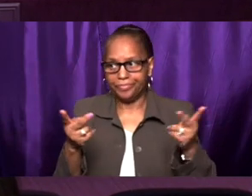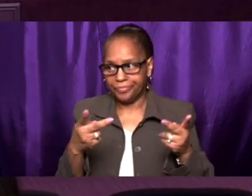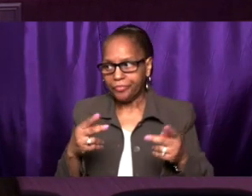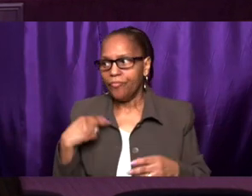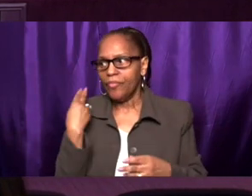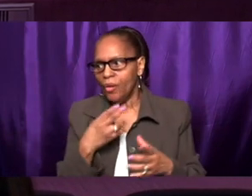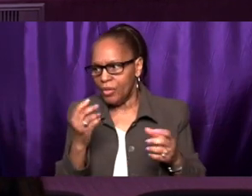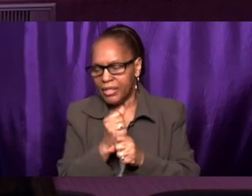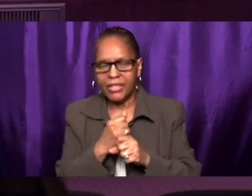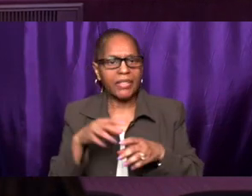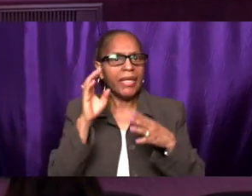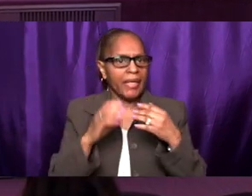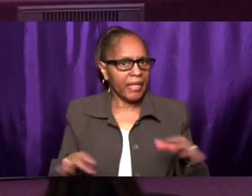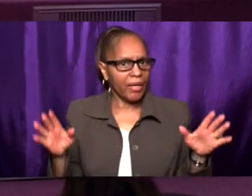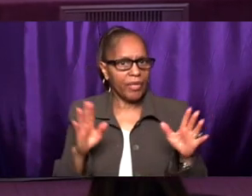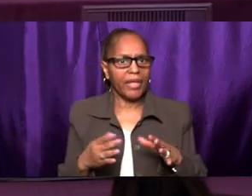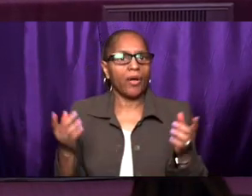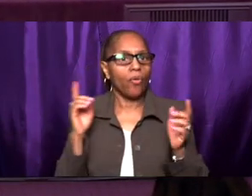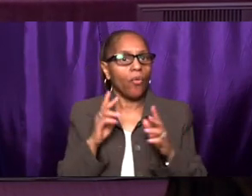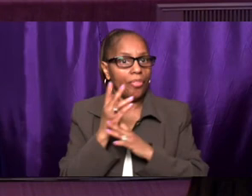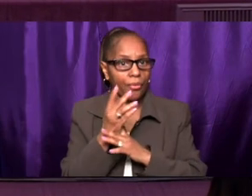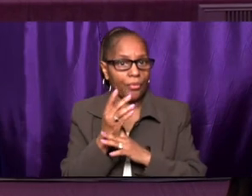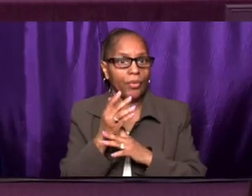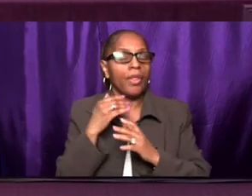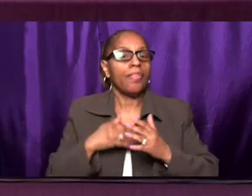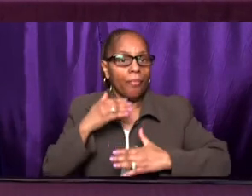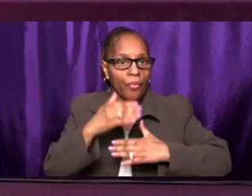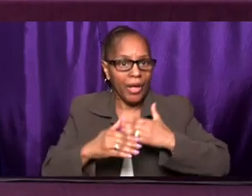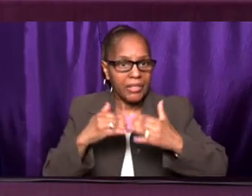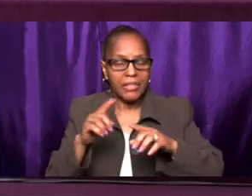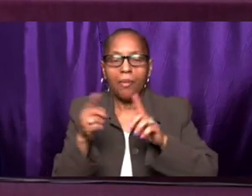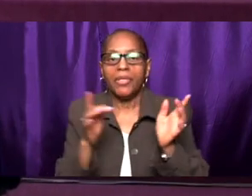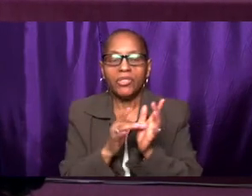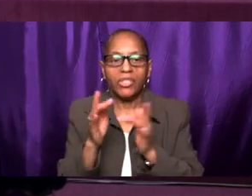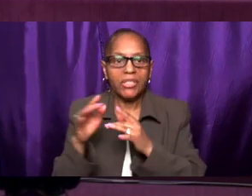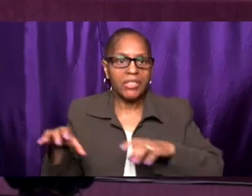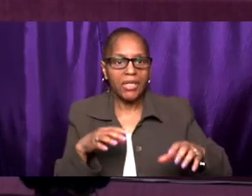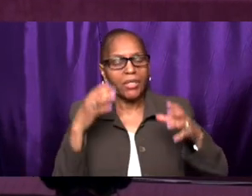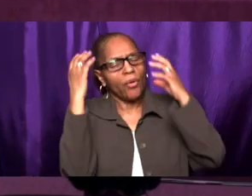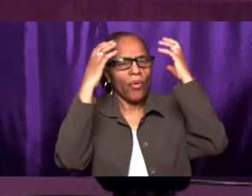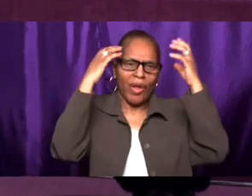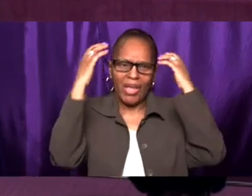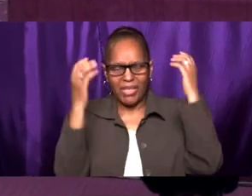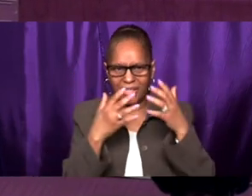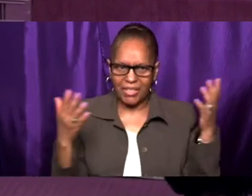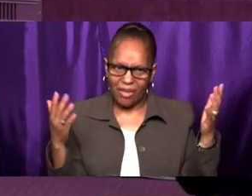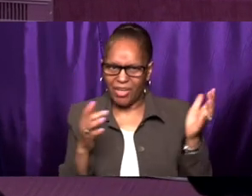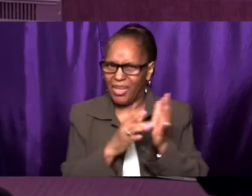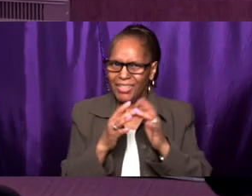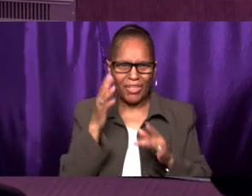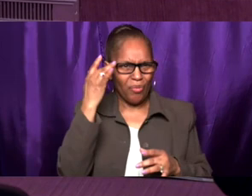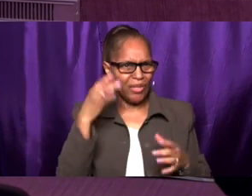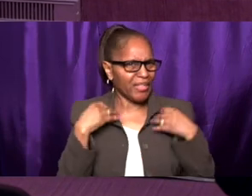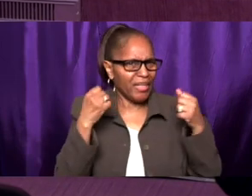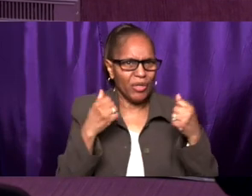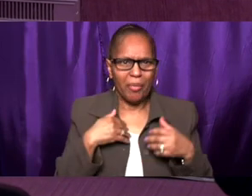We want to get to the end without going through the process. But Jesus does crazy stuff. Like, Jesus, why don't you just heal